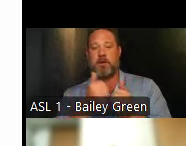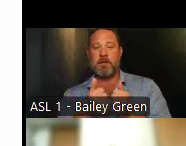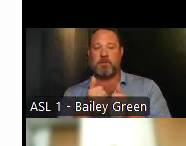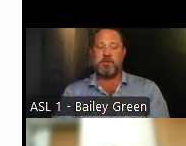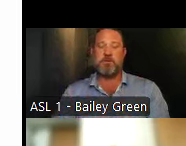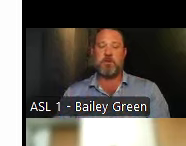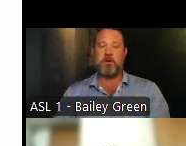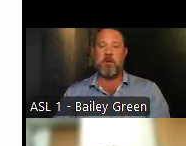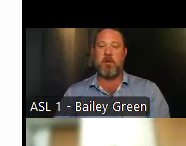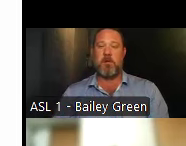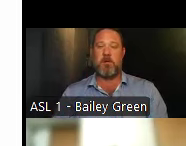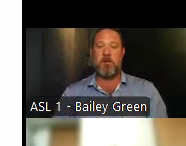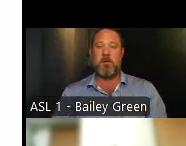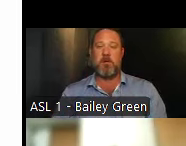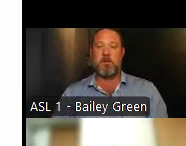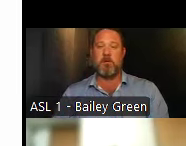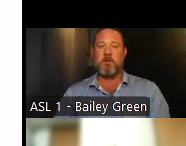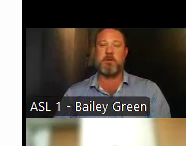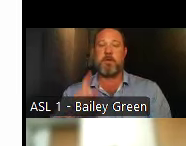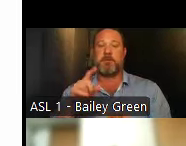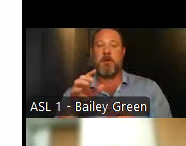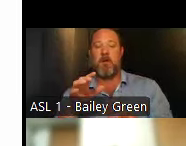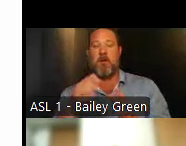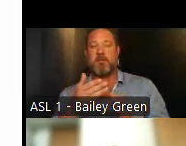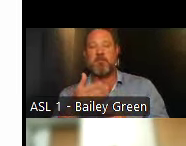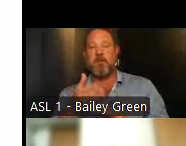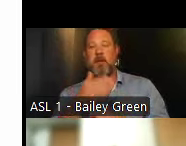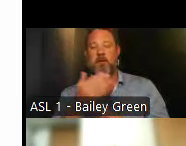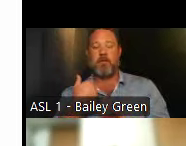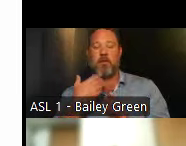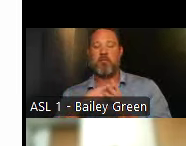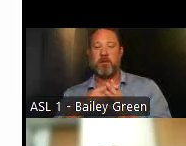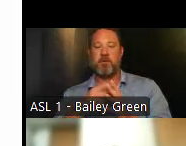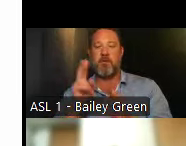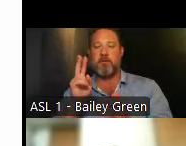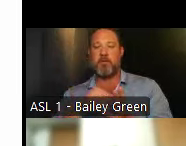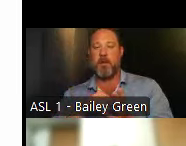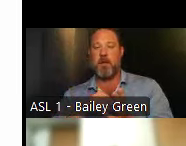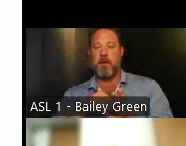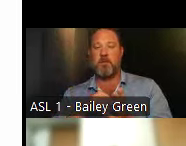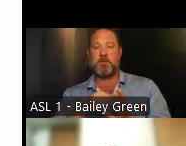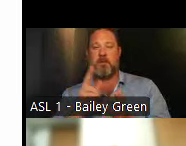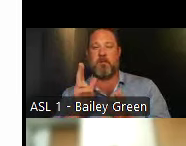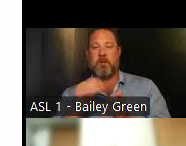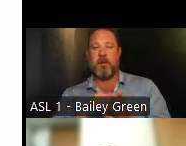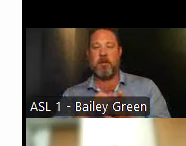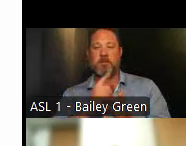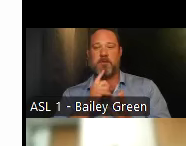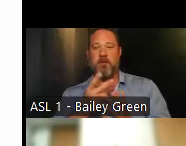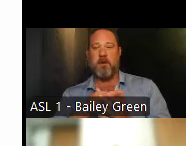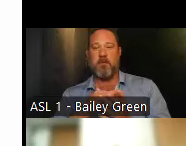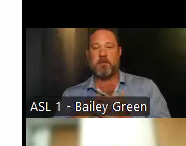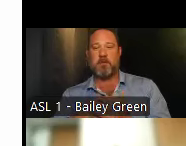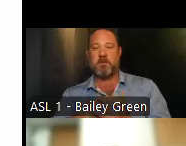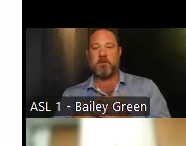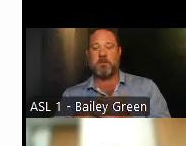$65,000 for each additional household member. This is much better than the original proposal of $2,000 for individuals and $3,000 for couples. There's